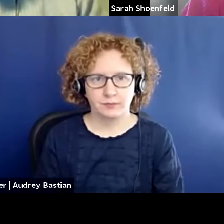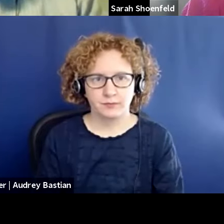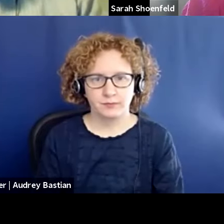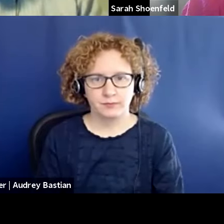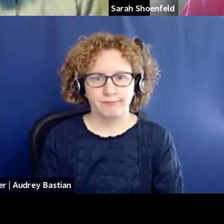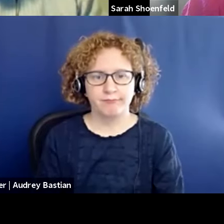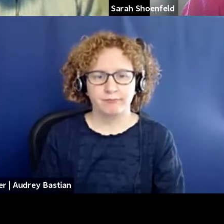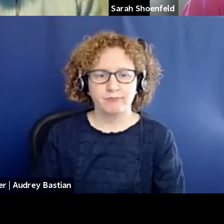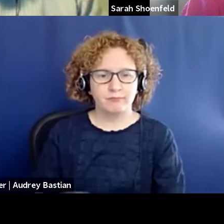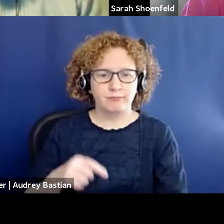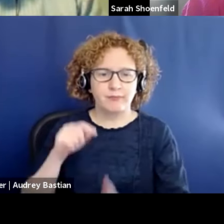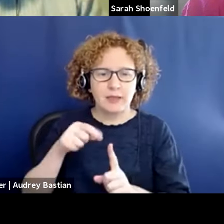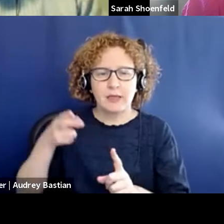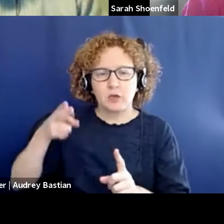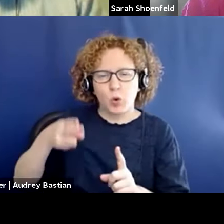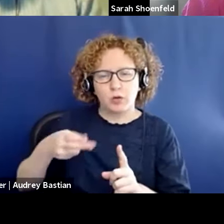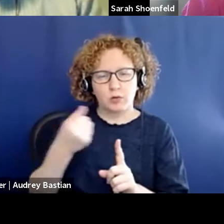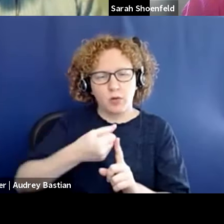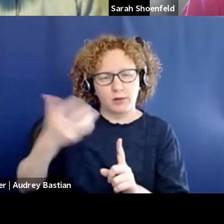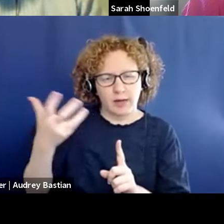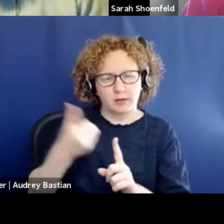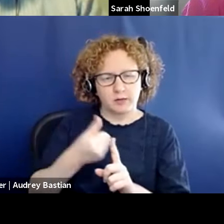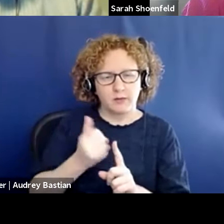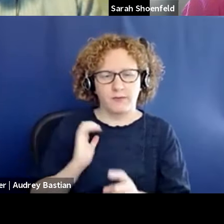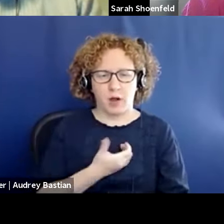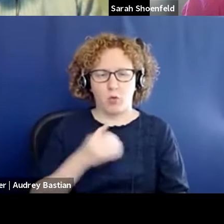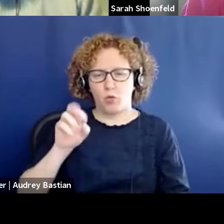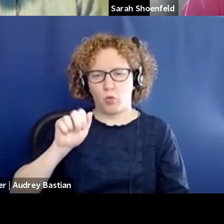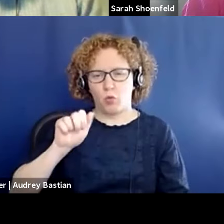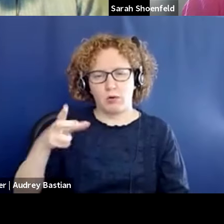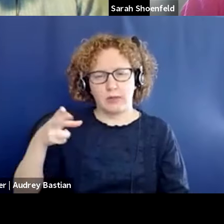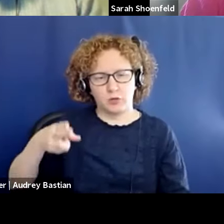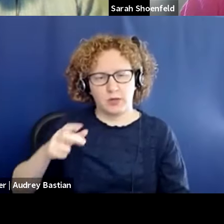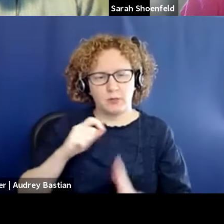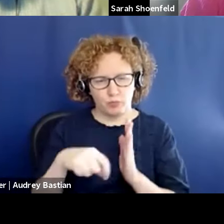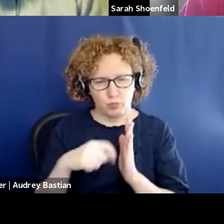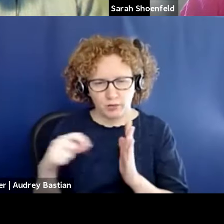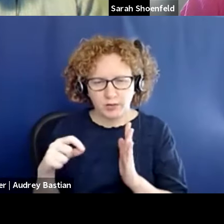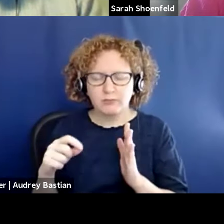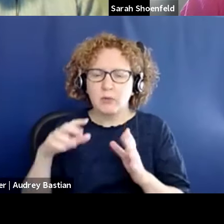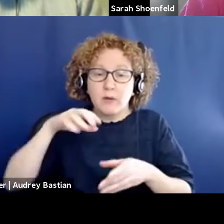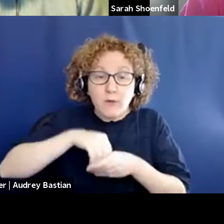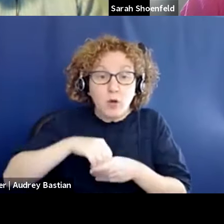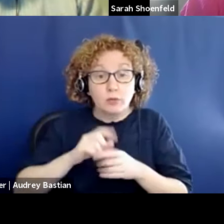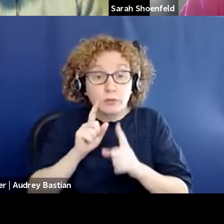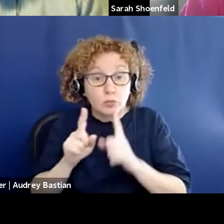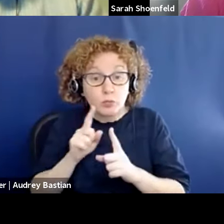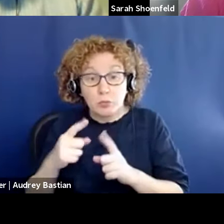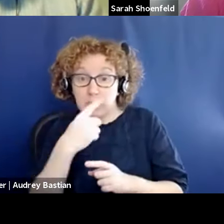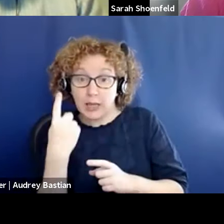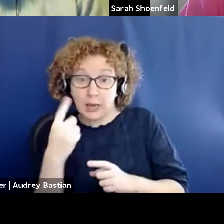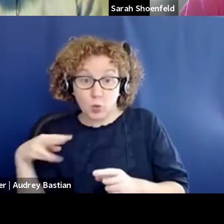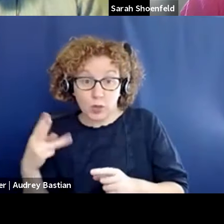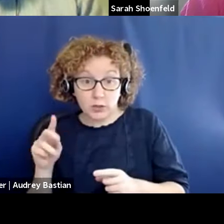So that's the, this is the historical context for our oral history project, which involved interviewing both Black Washingtonians who